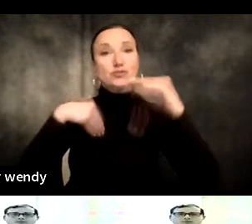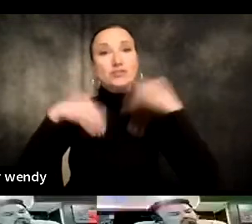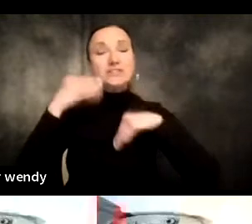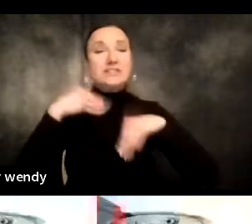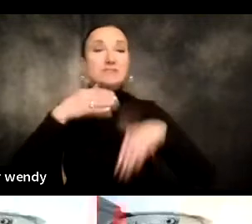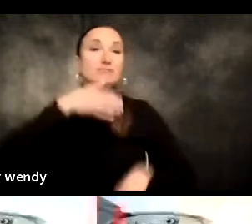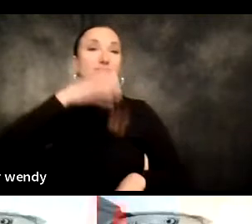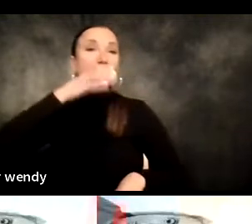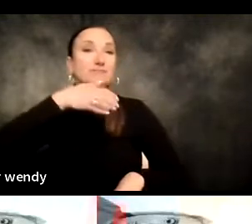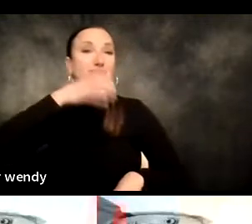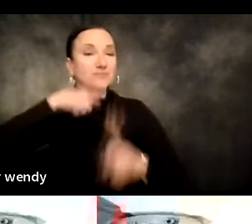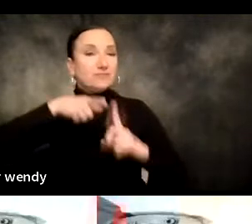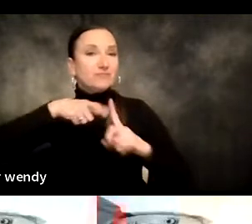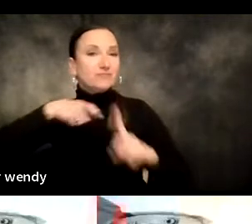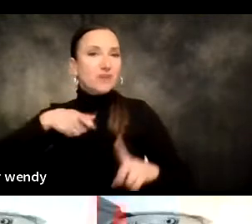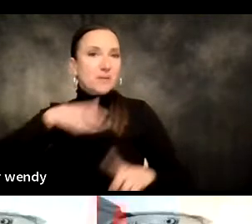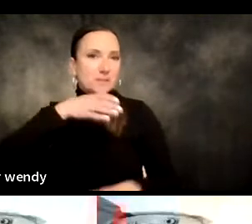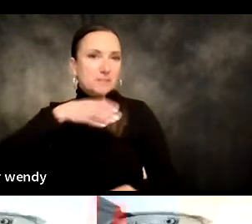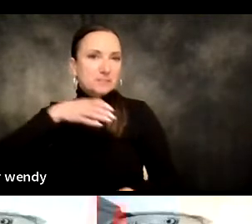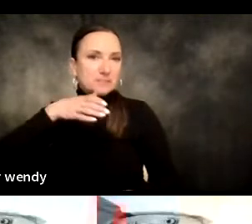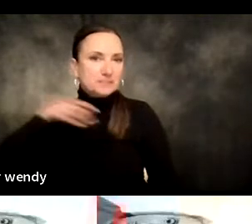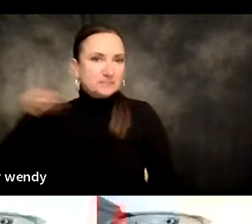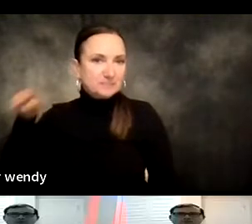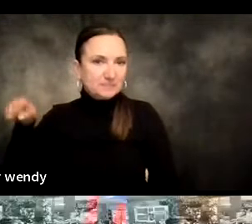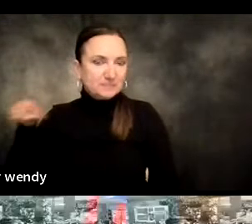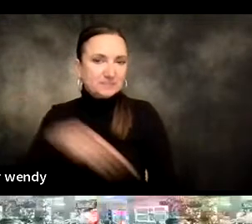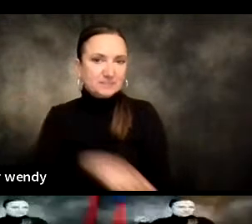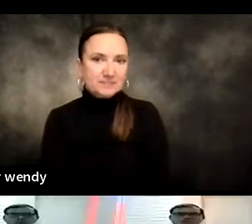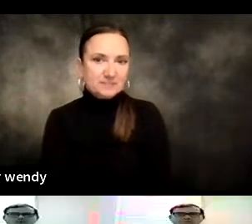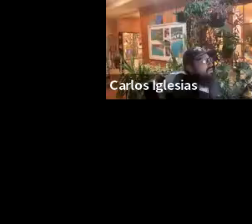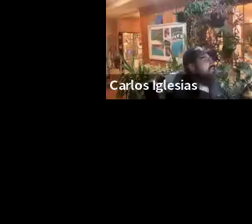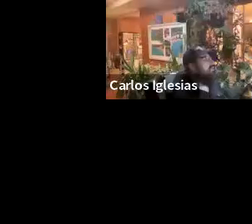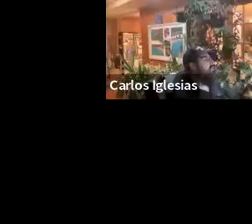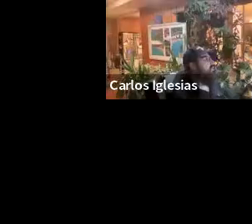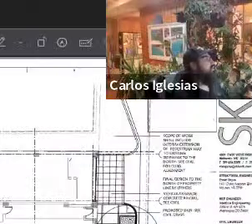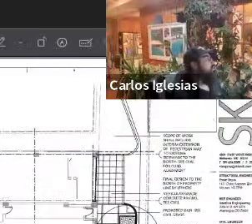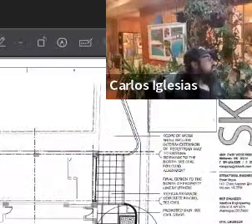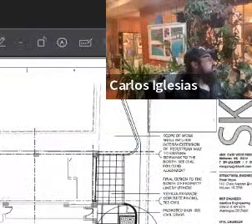from the establishment. So this is 18015.